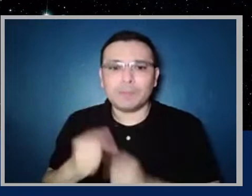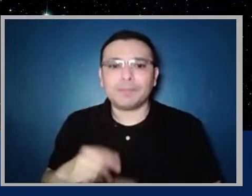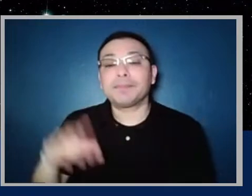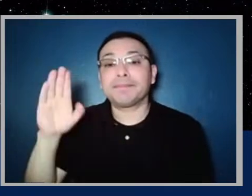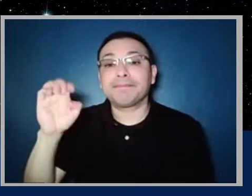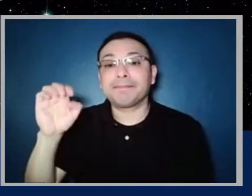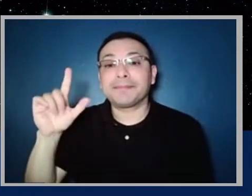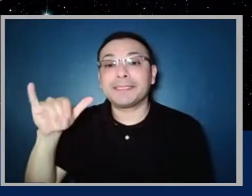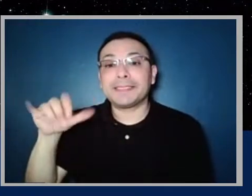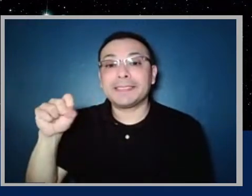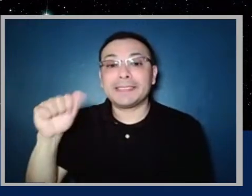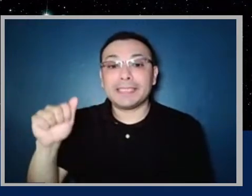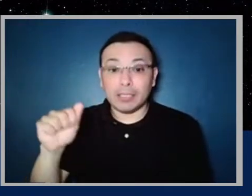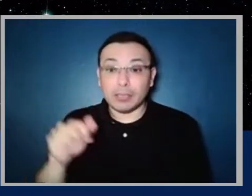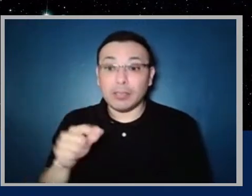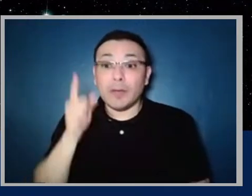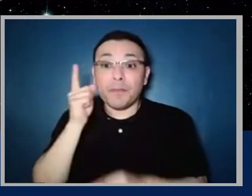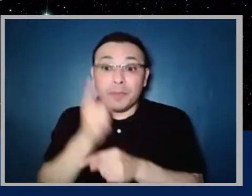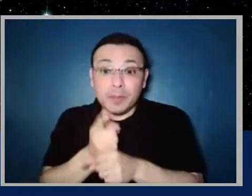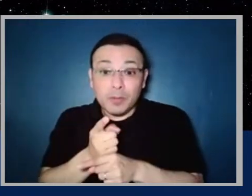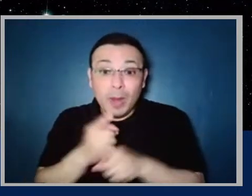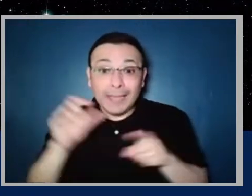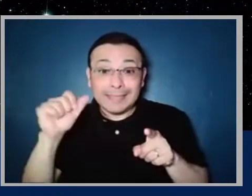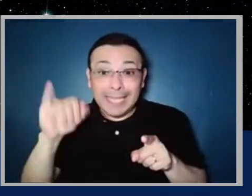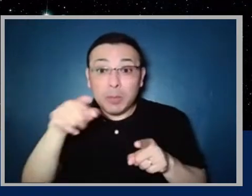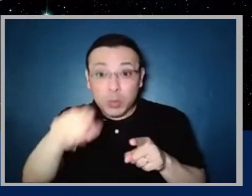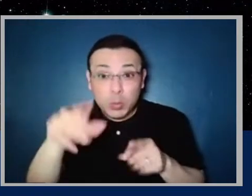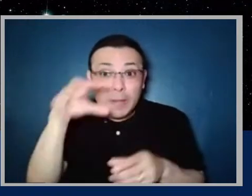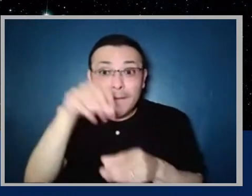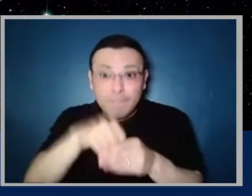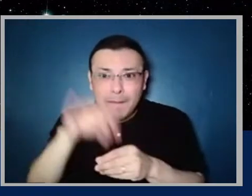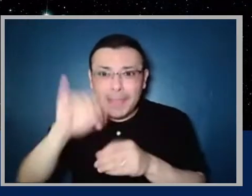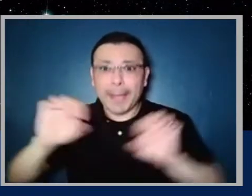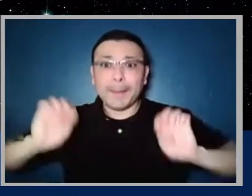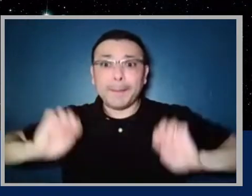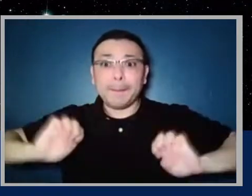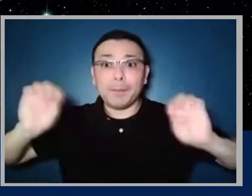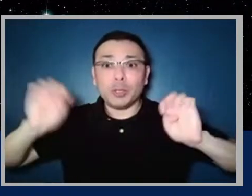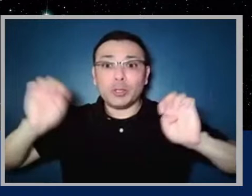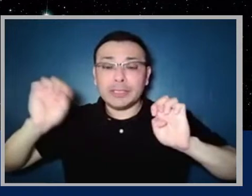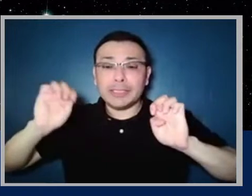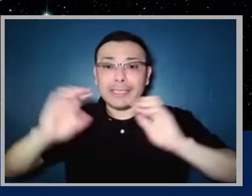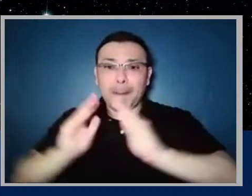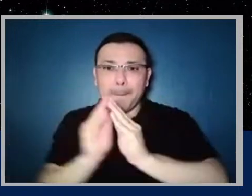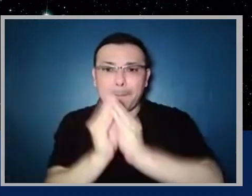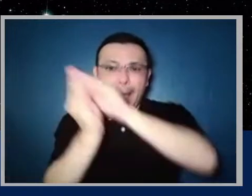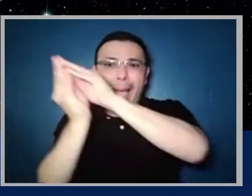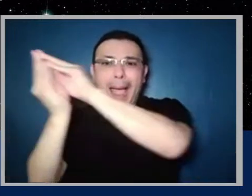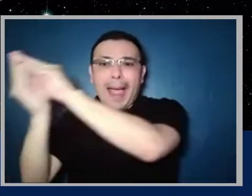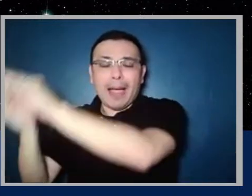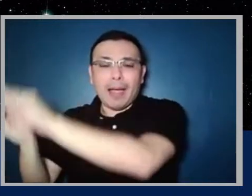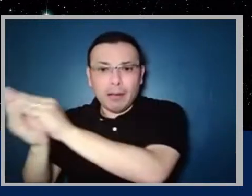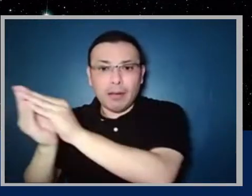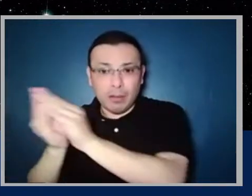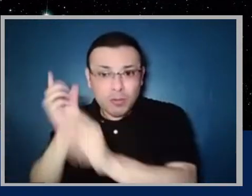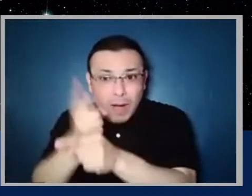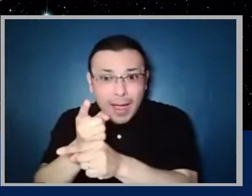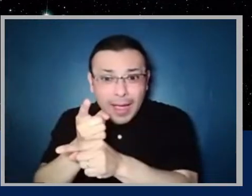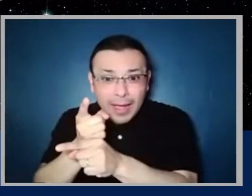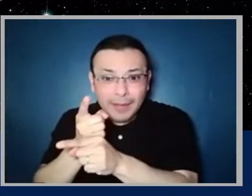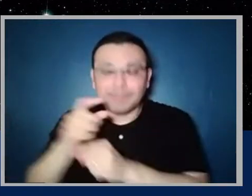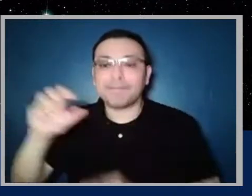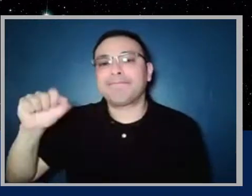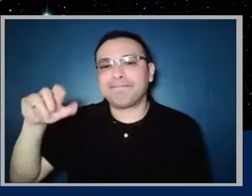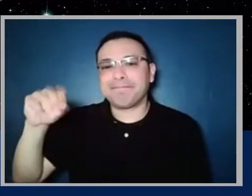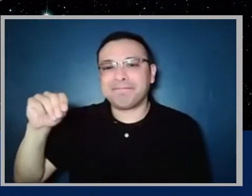Tower emergency egress system, right, too? I did. Yeah. So, if we have something bad happen before